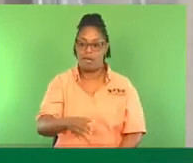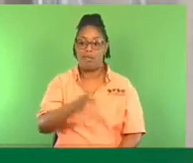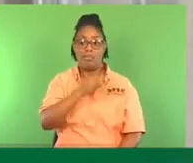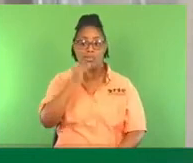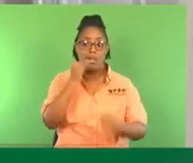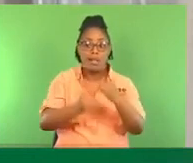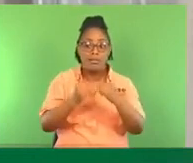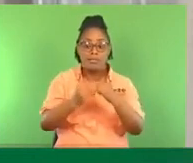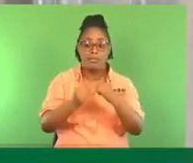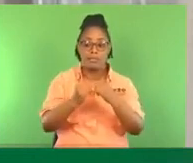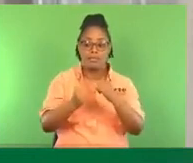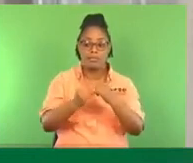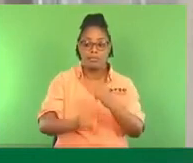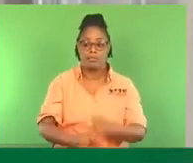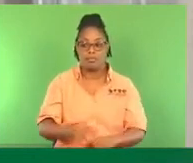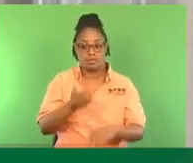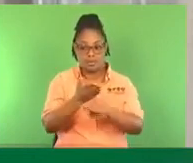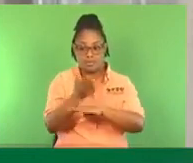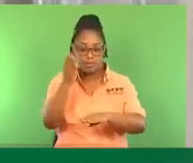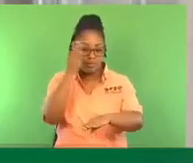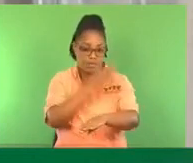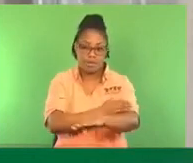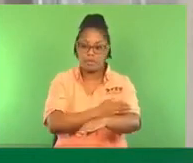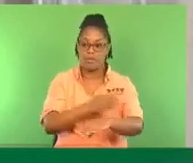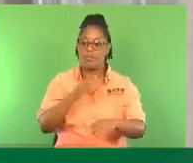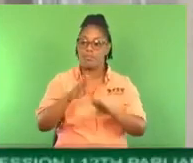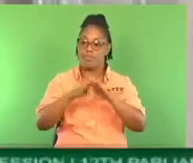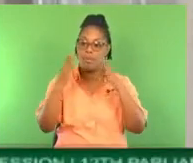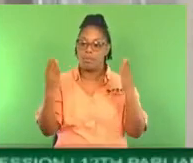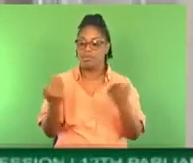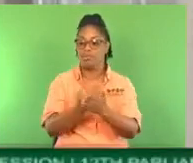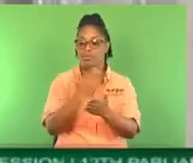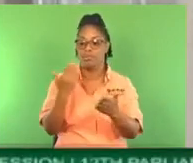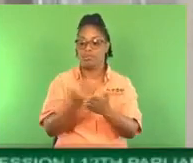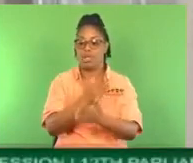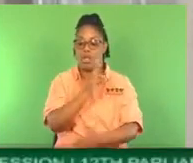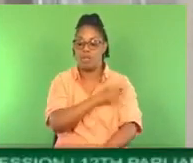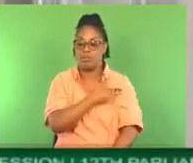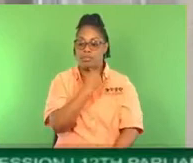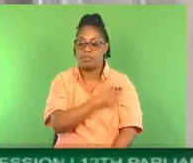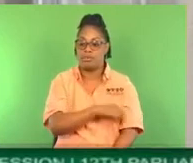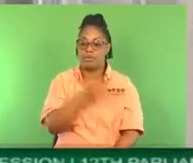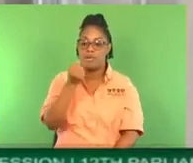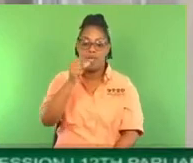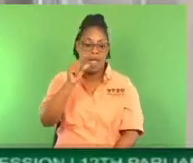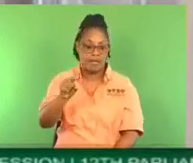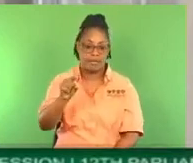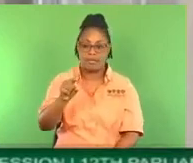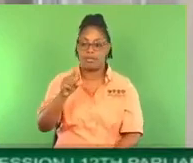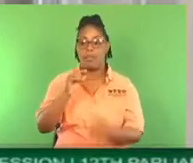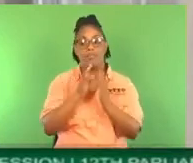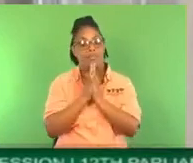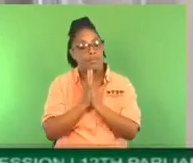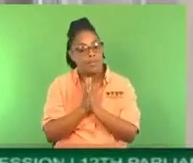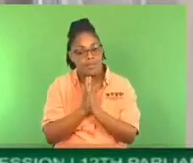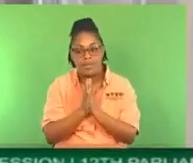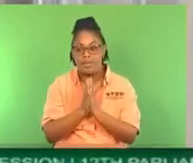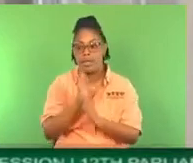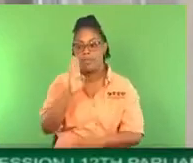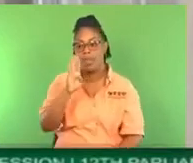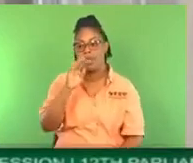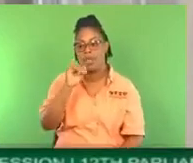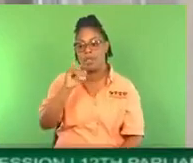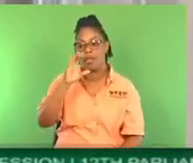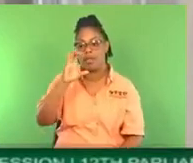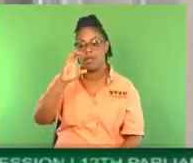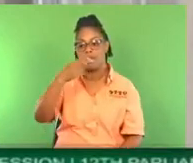we look at opening the new Sangre Grande Hospital, I am making a plea for a Beach Health Center,